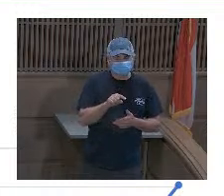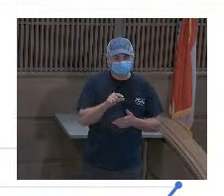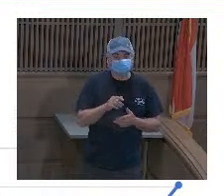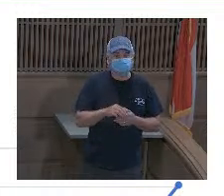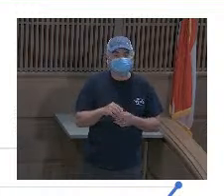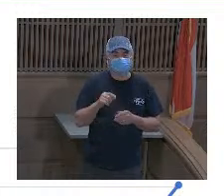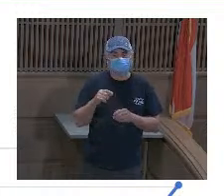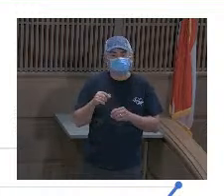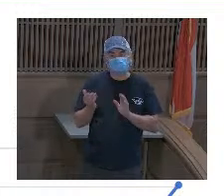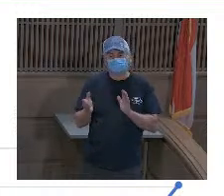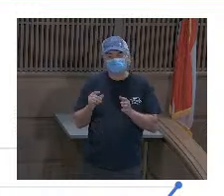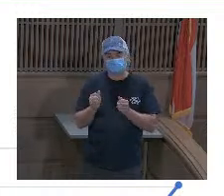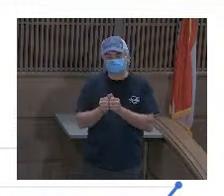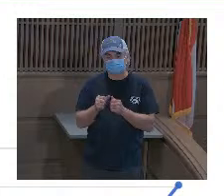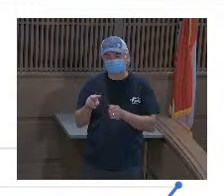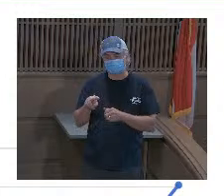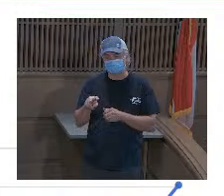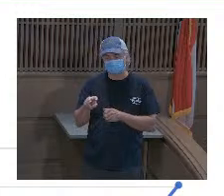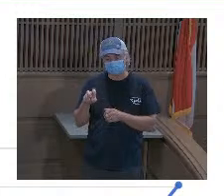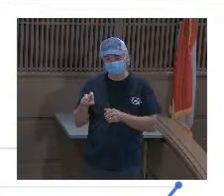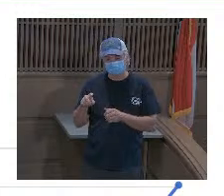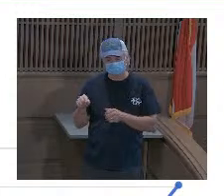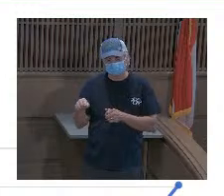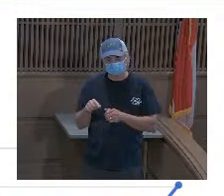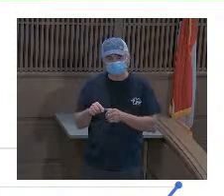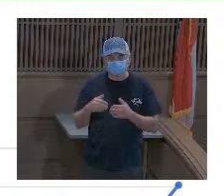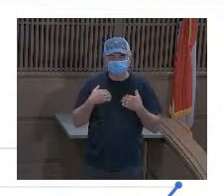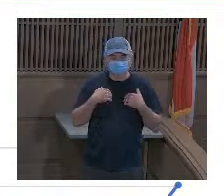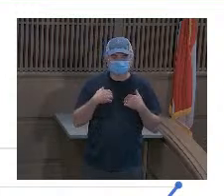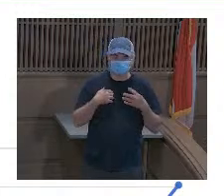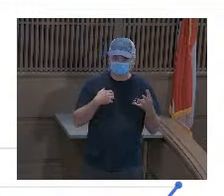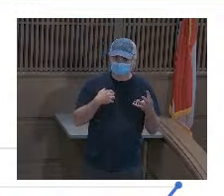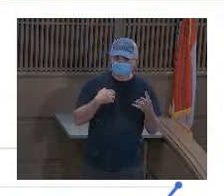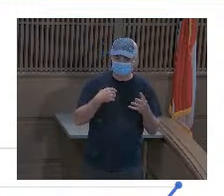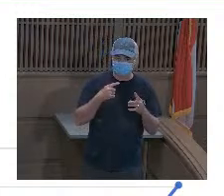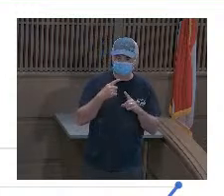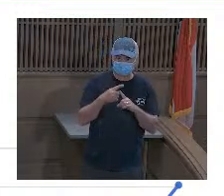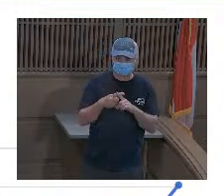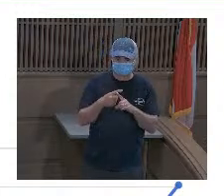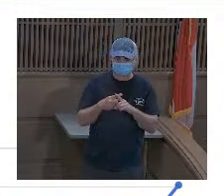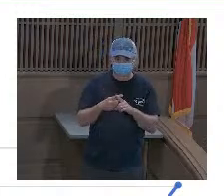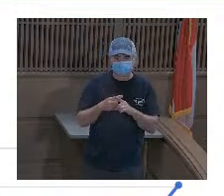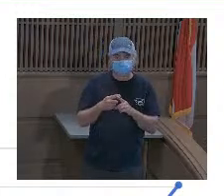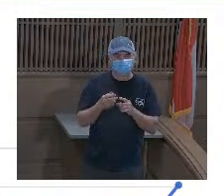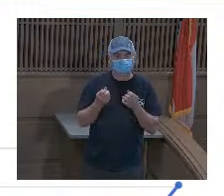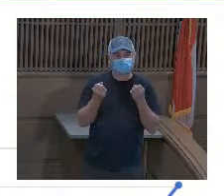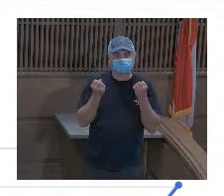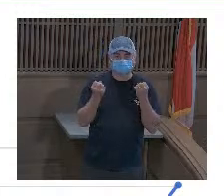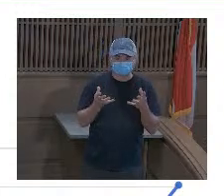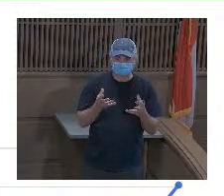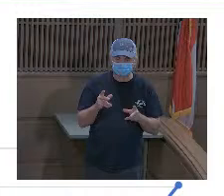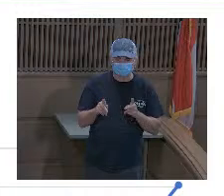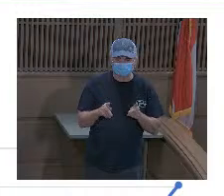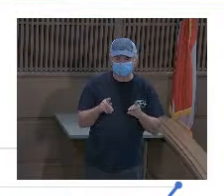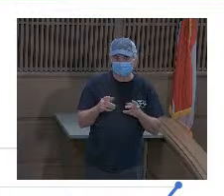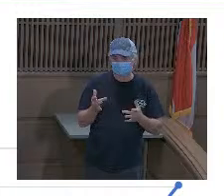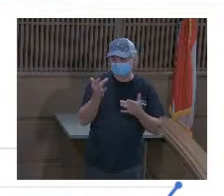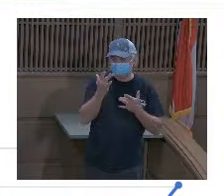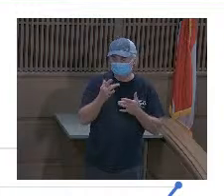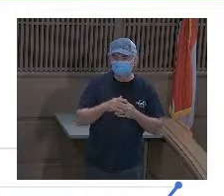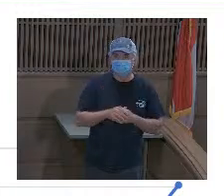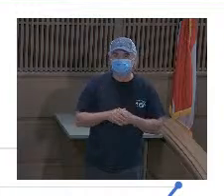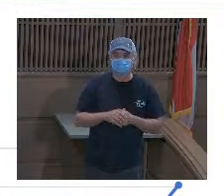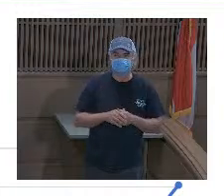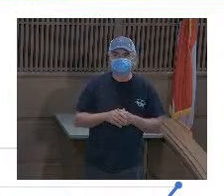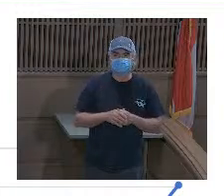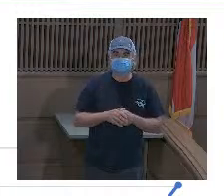you have 4 times the number of people who are infected. So the last results we have